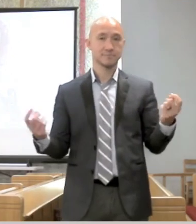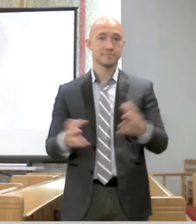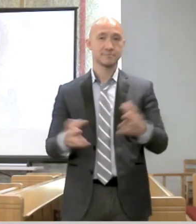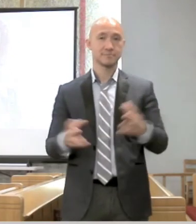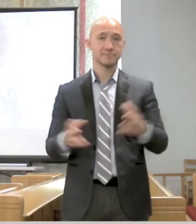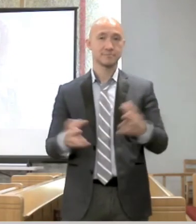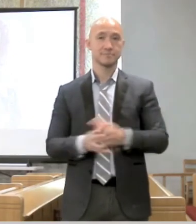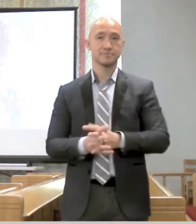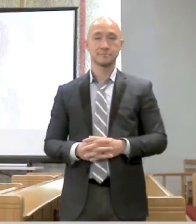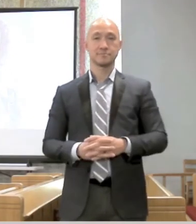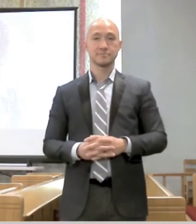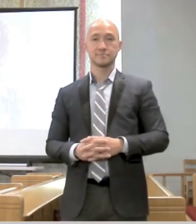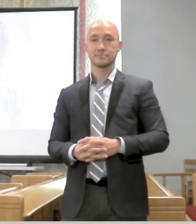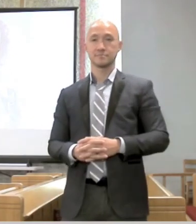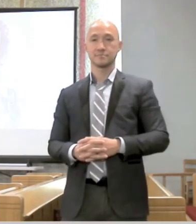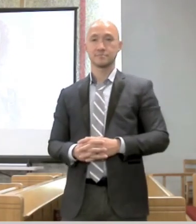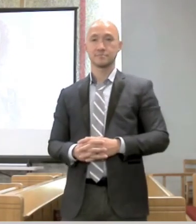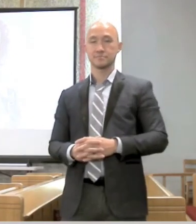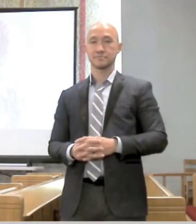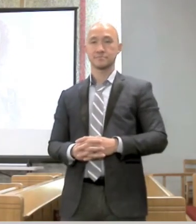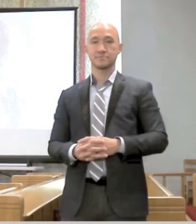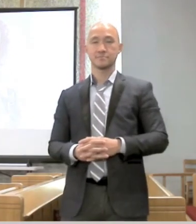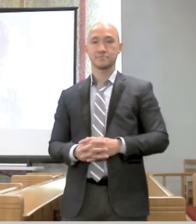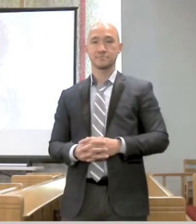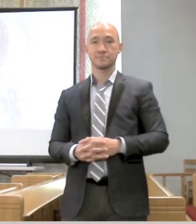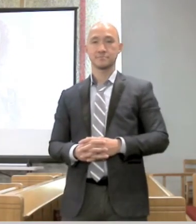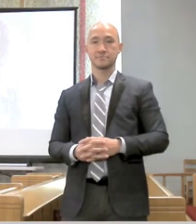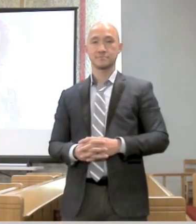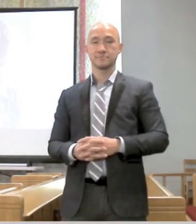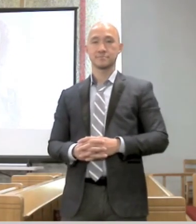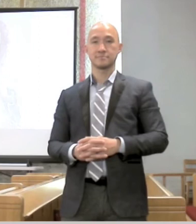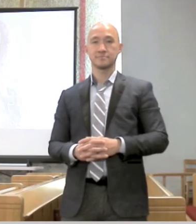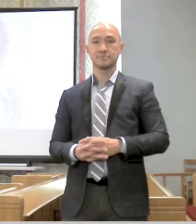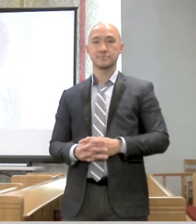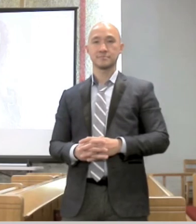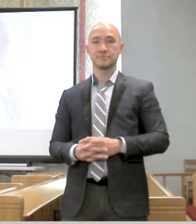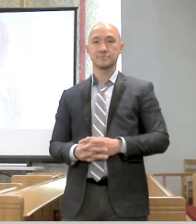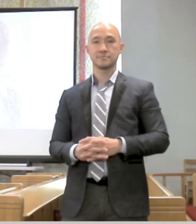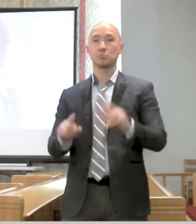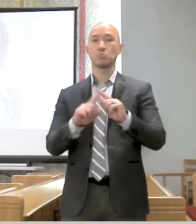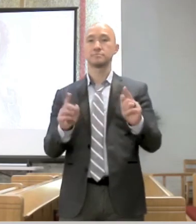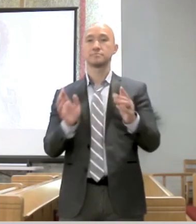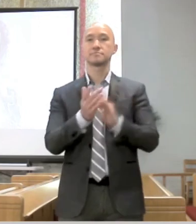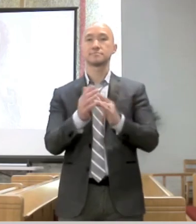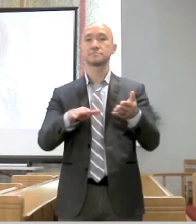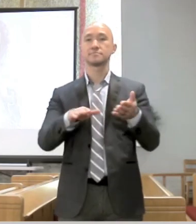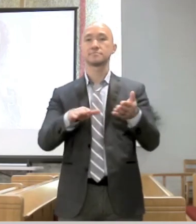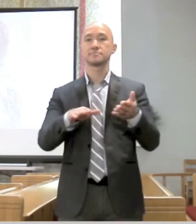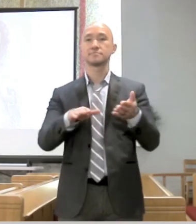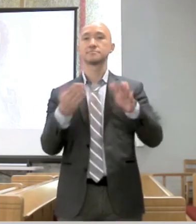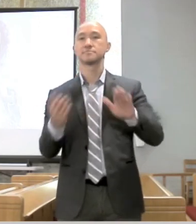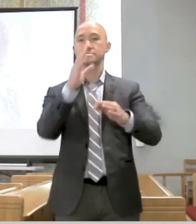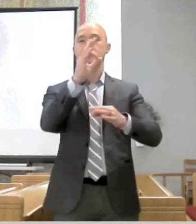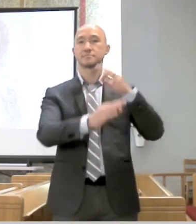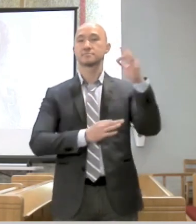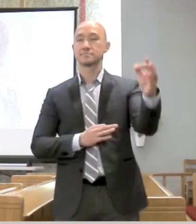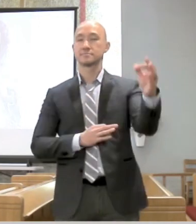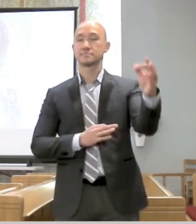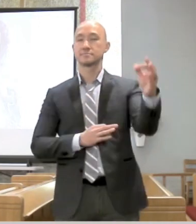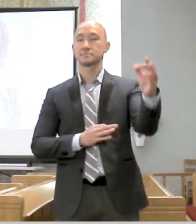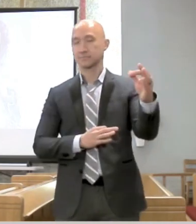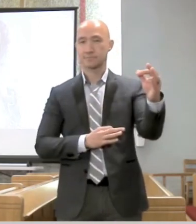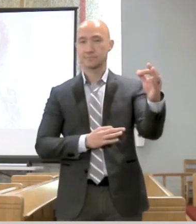on. But instead, Jesus dies in our place. The